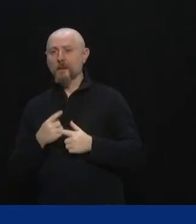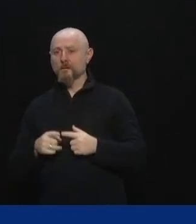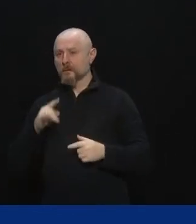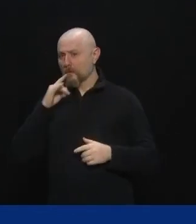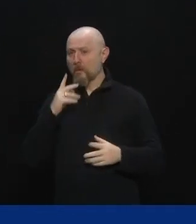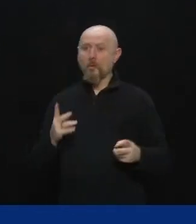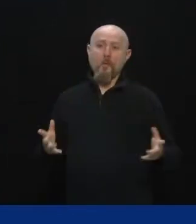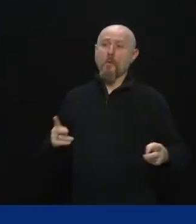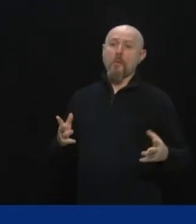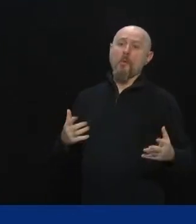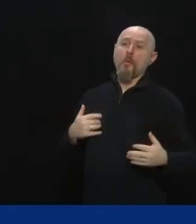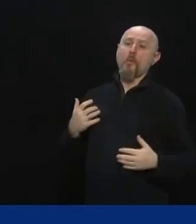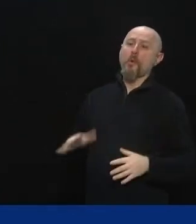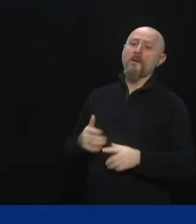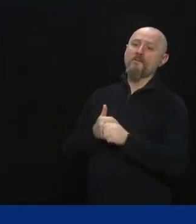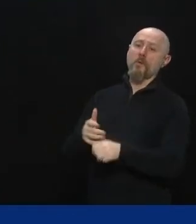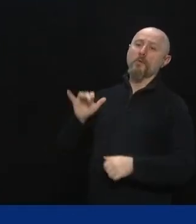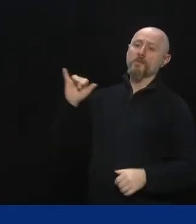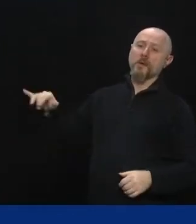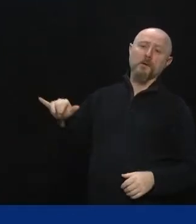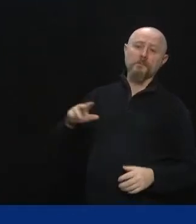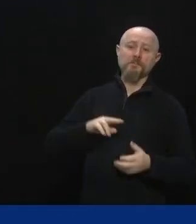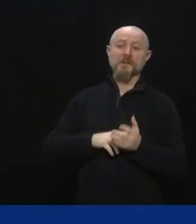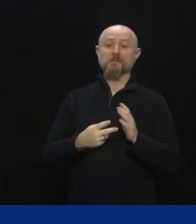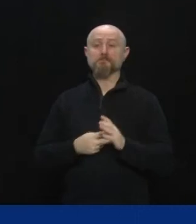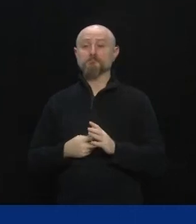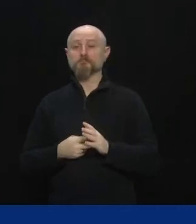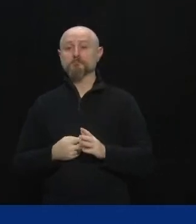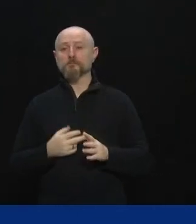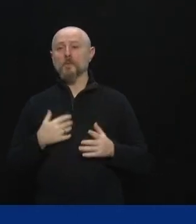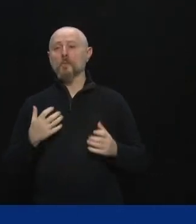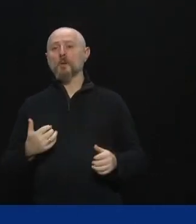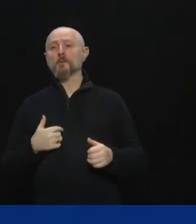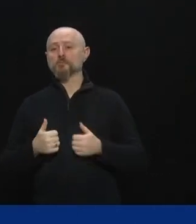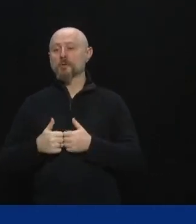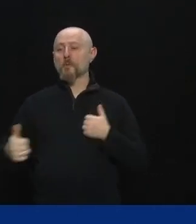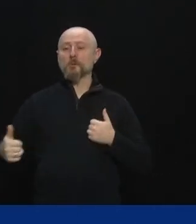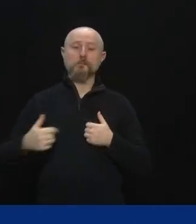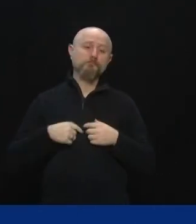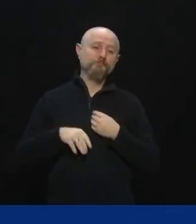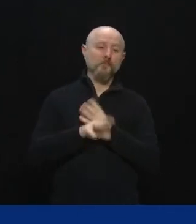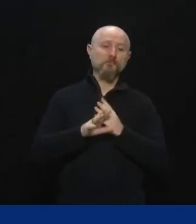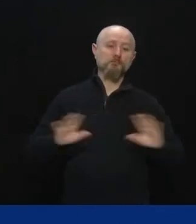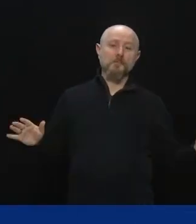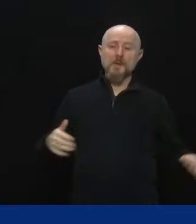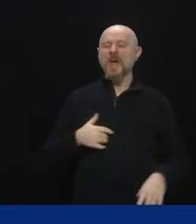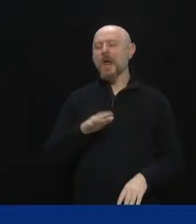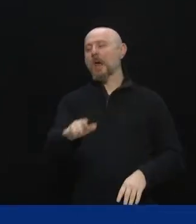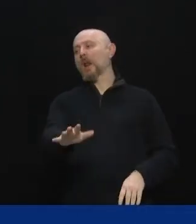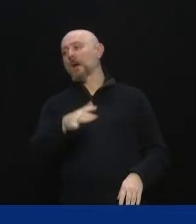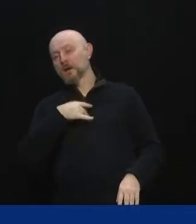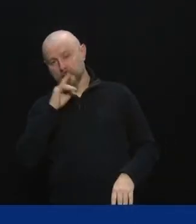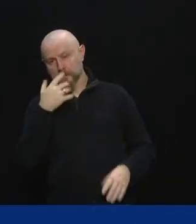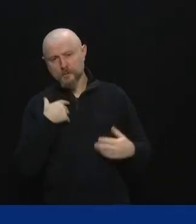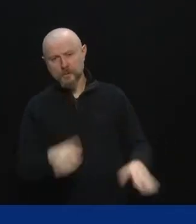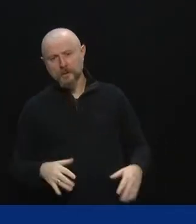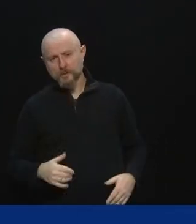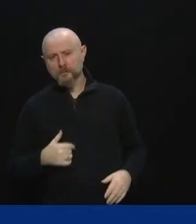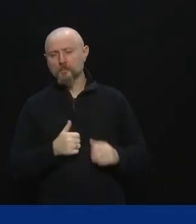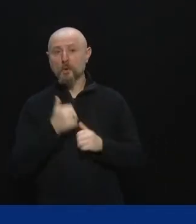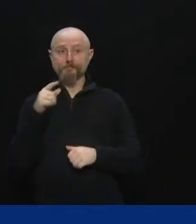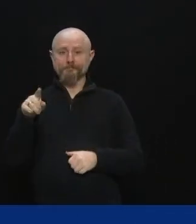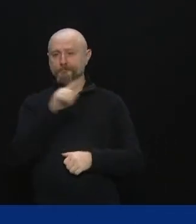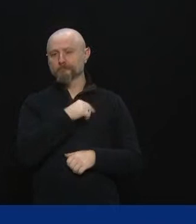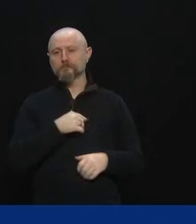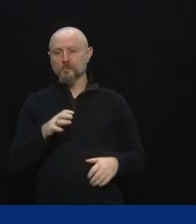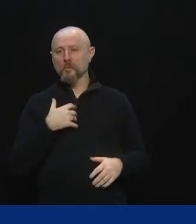want to follow it, and therefore there must be a remote option. Now we've underdone exactly what we're trying to achieve, which is to get the